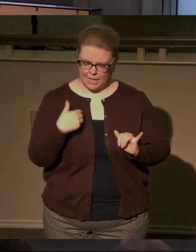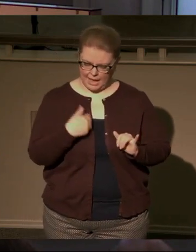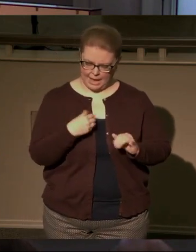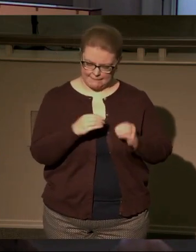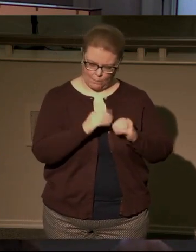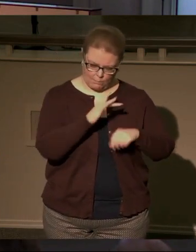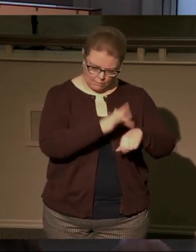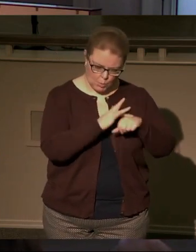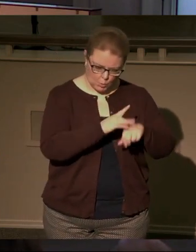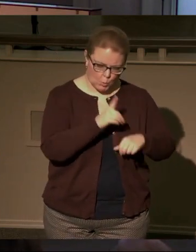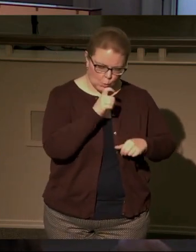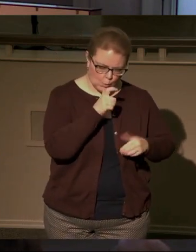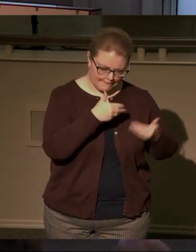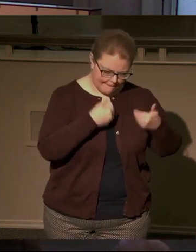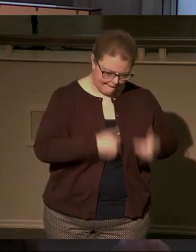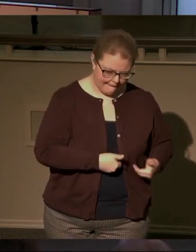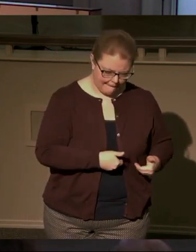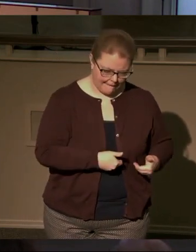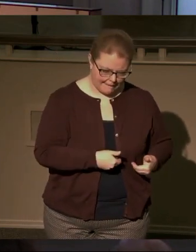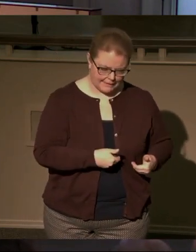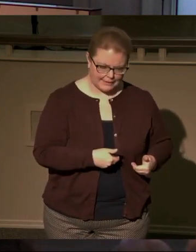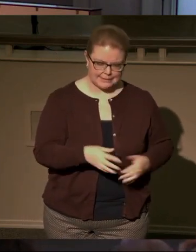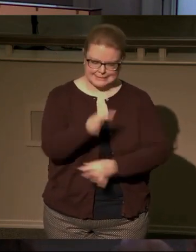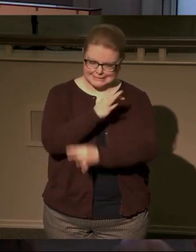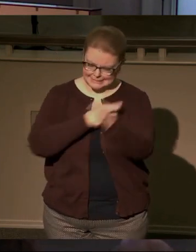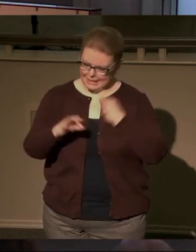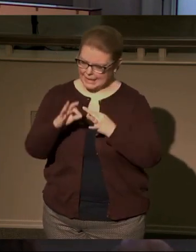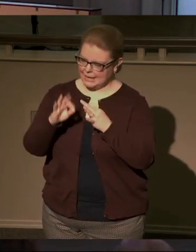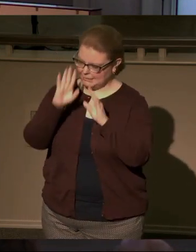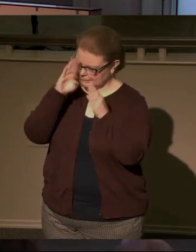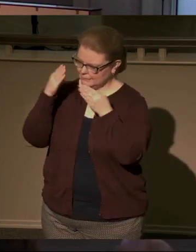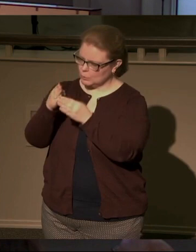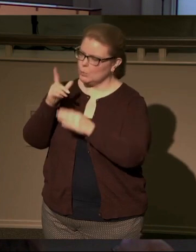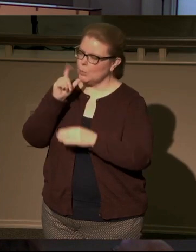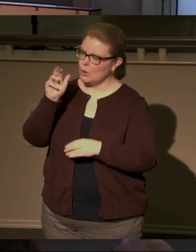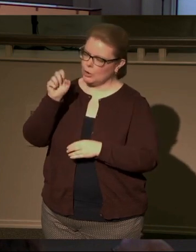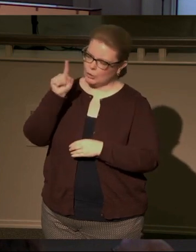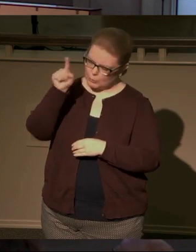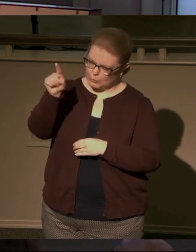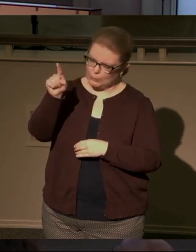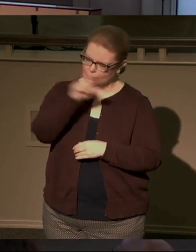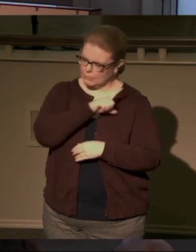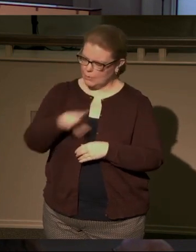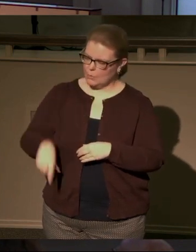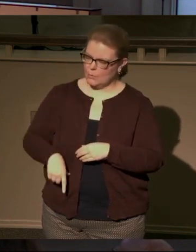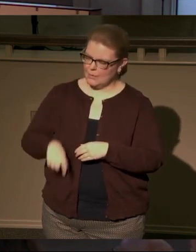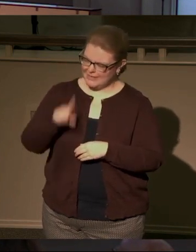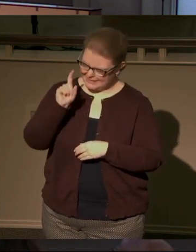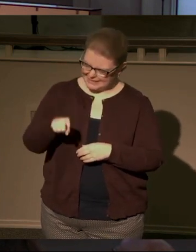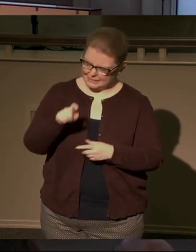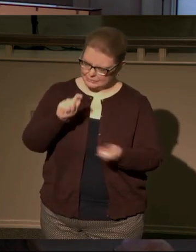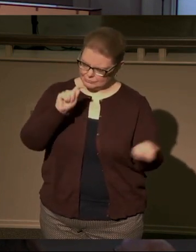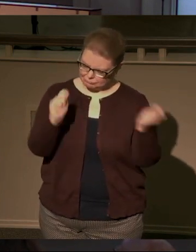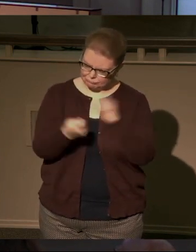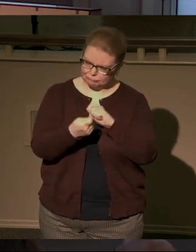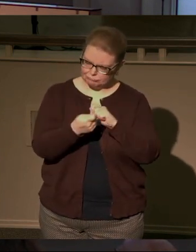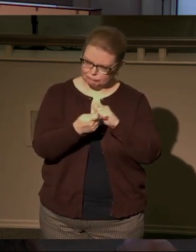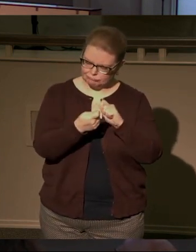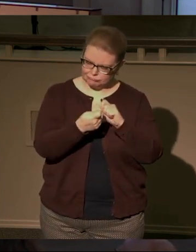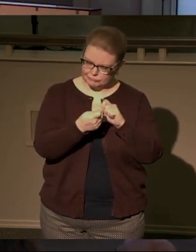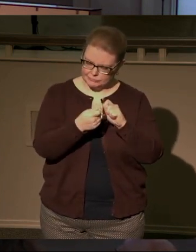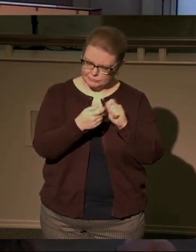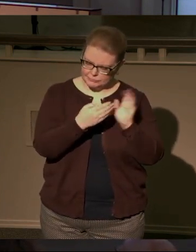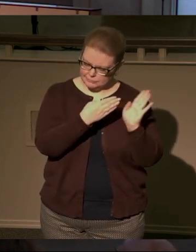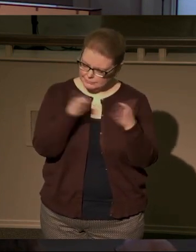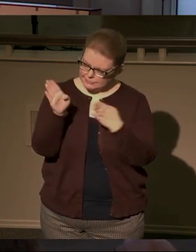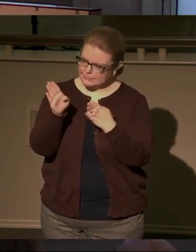than from the who am I question rather than from the who are you question. And Lord, they need to make the switch and put it into practice,